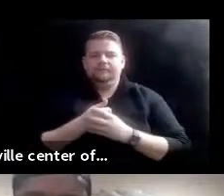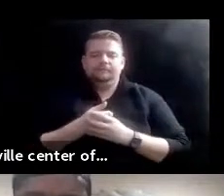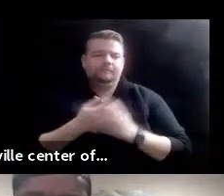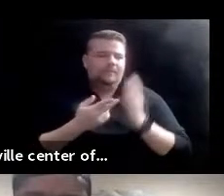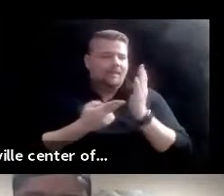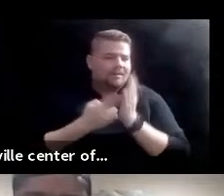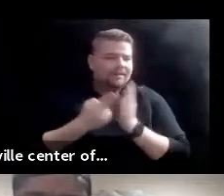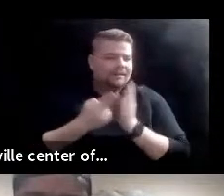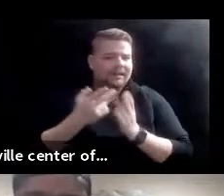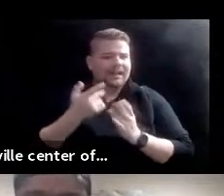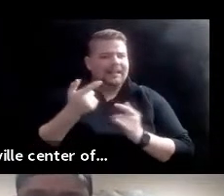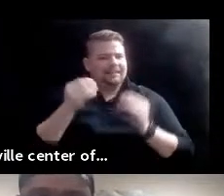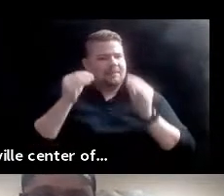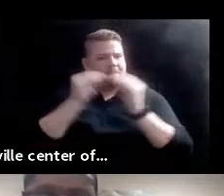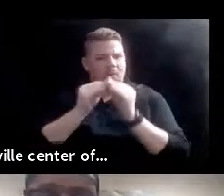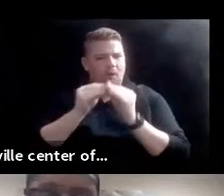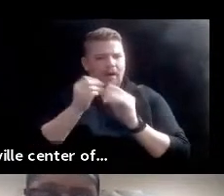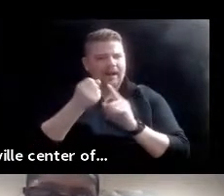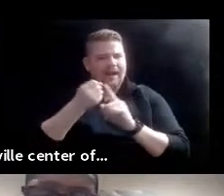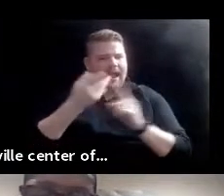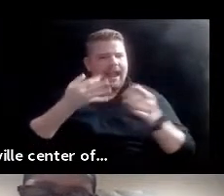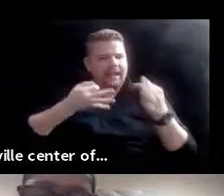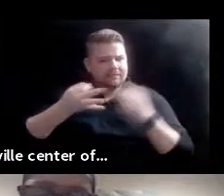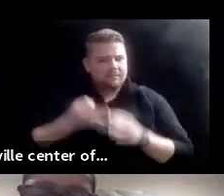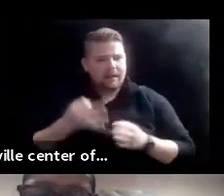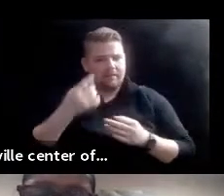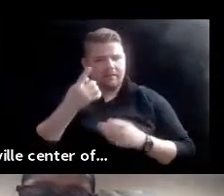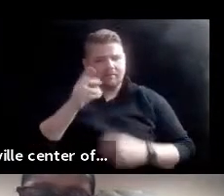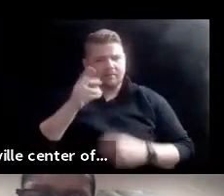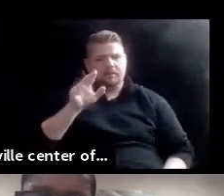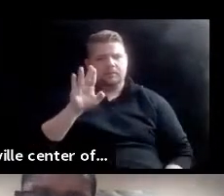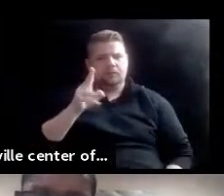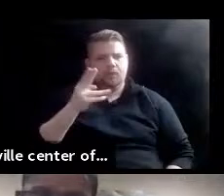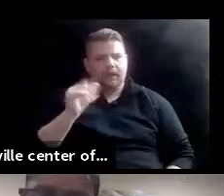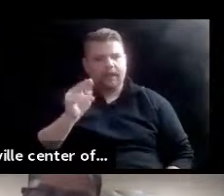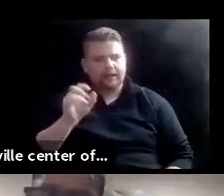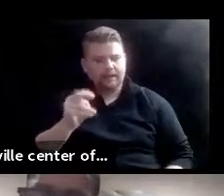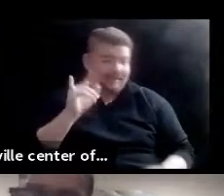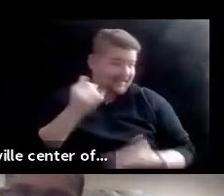maybe a little bit more explanation by Dr. Buchanan, that might help.